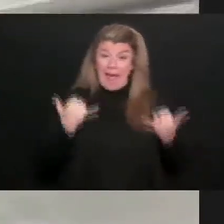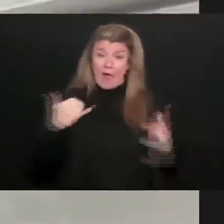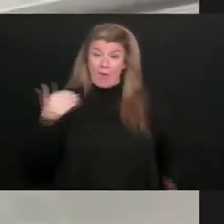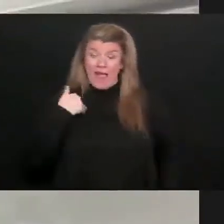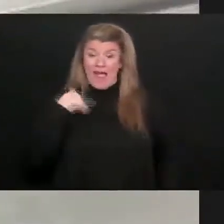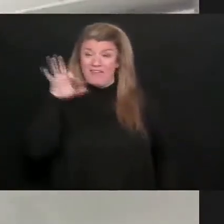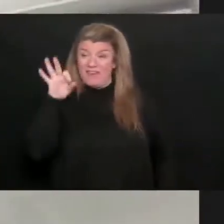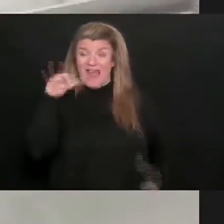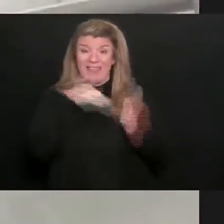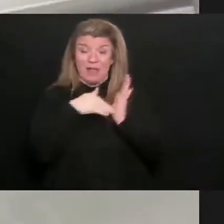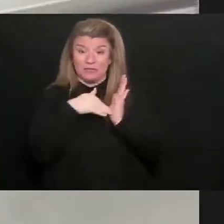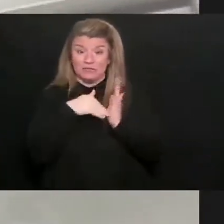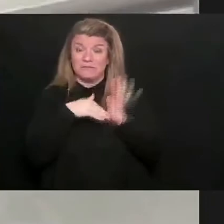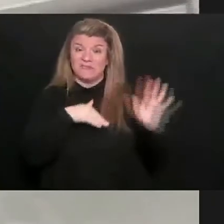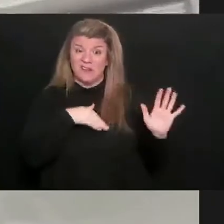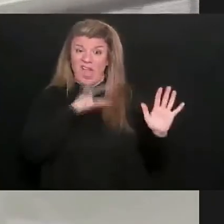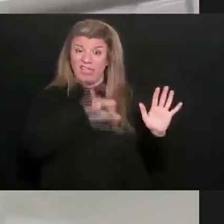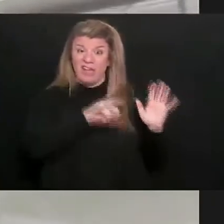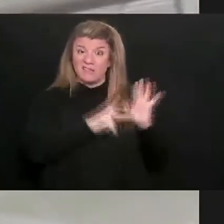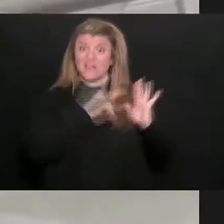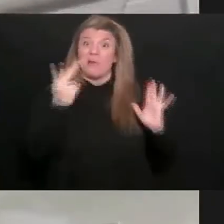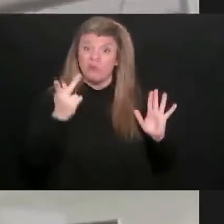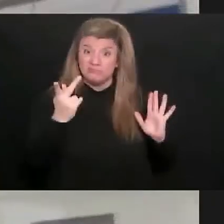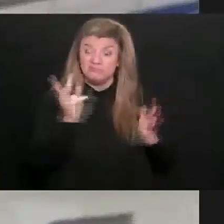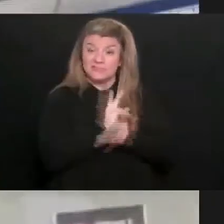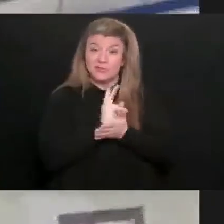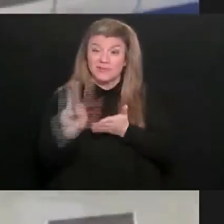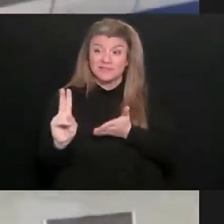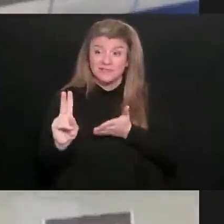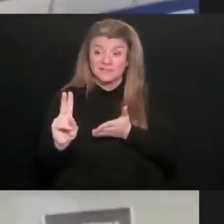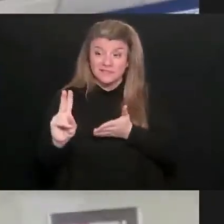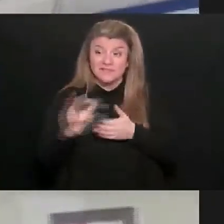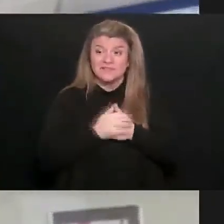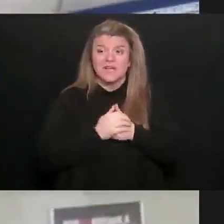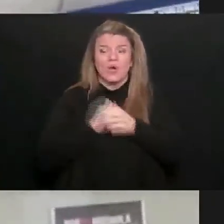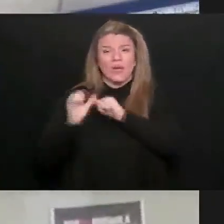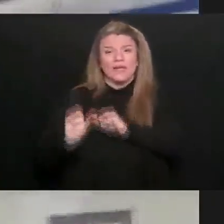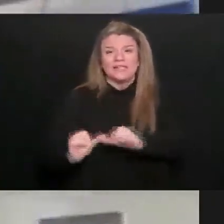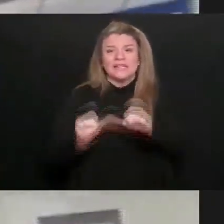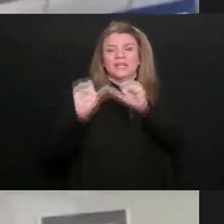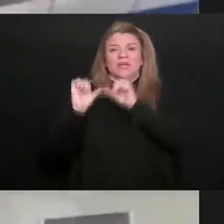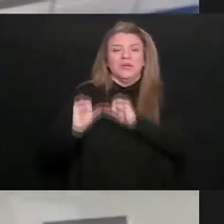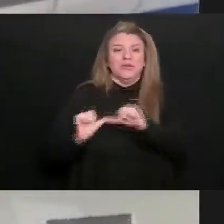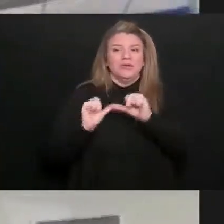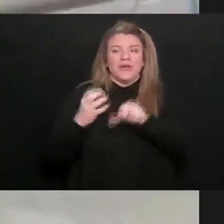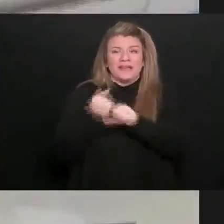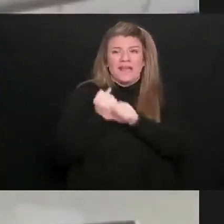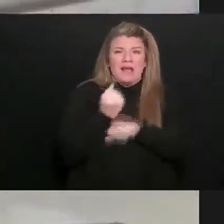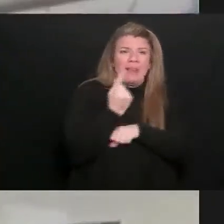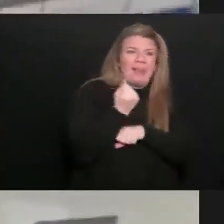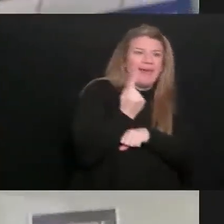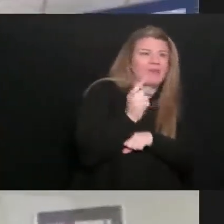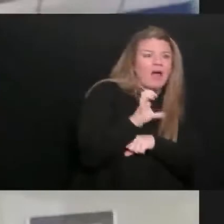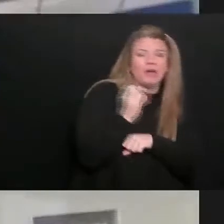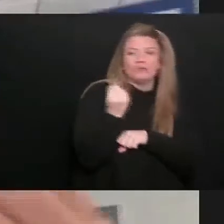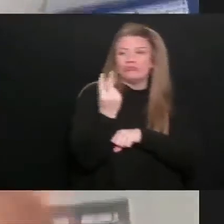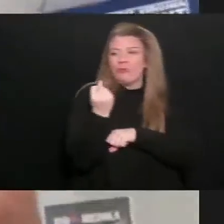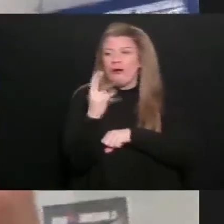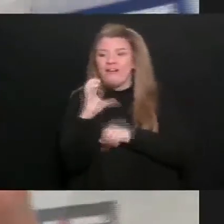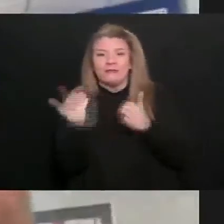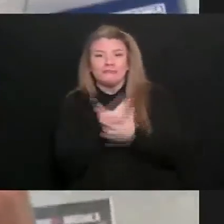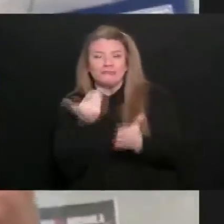That is a doubling of the active cases in just 2 weeks. We continue to get 1,100, 1,200 new cases per